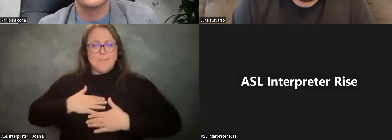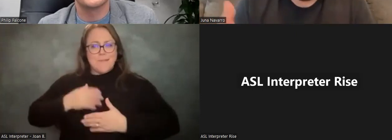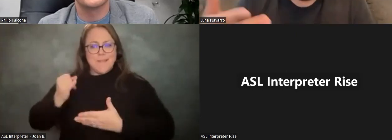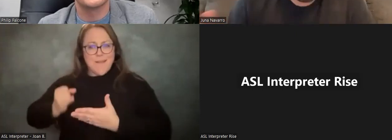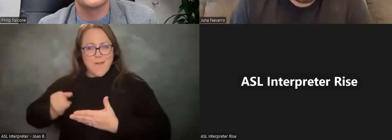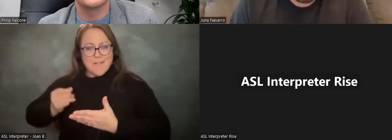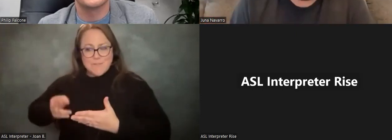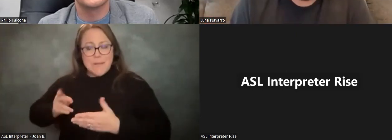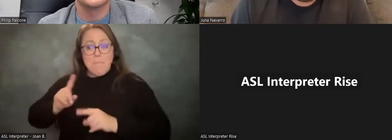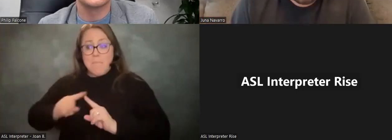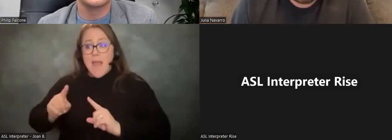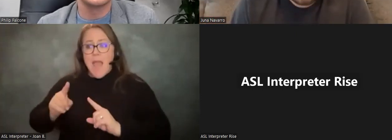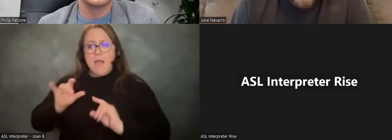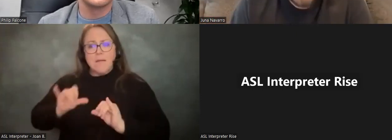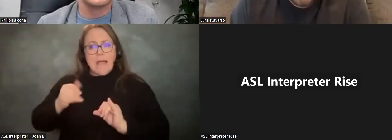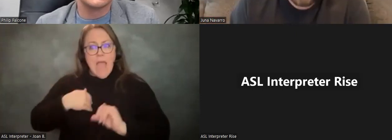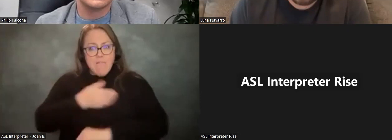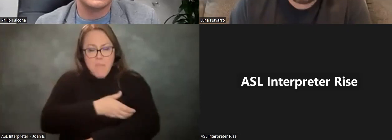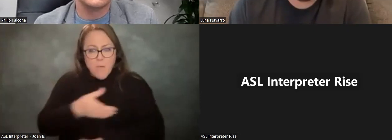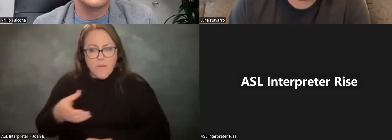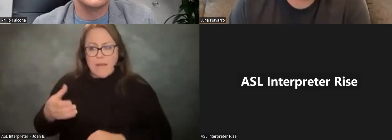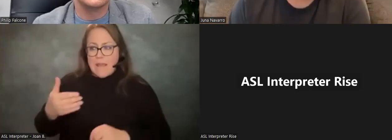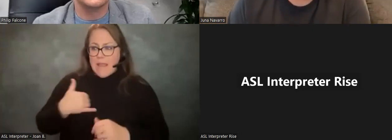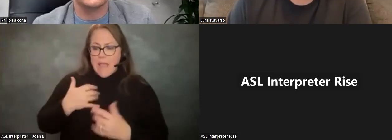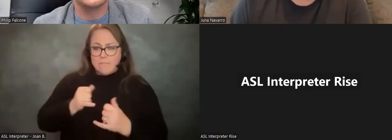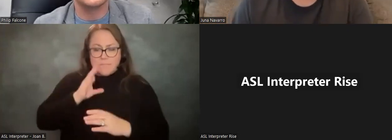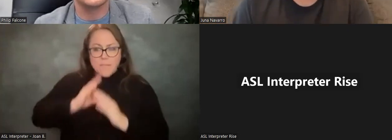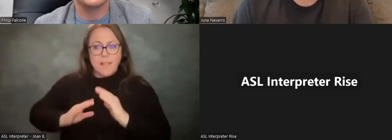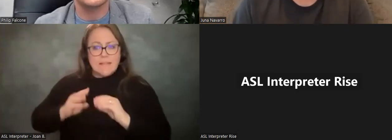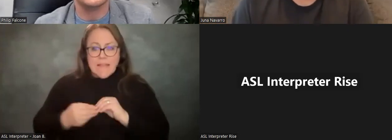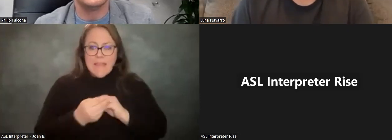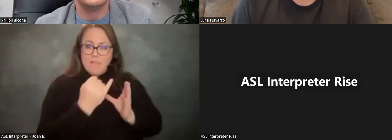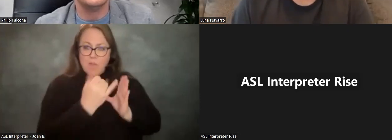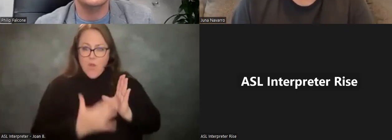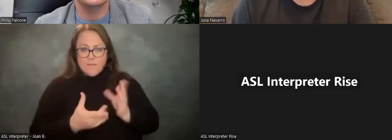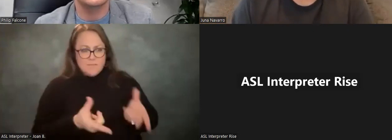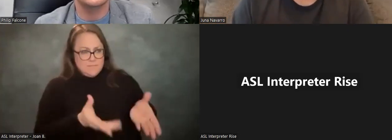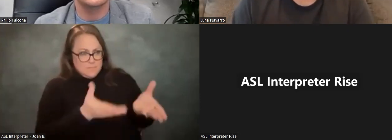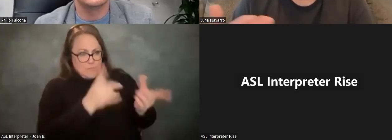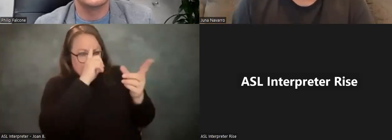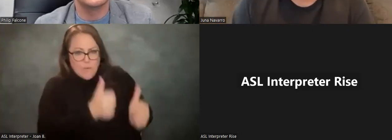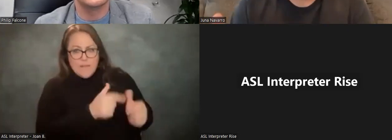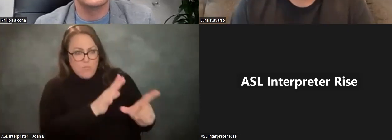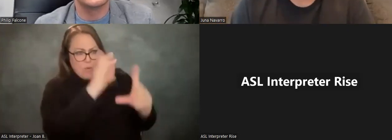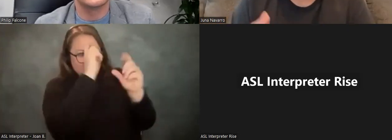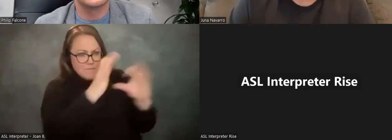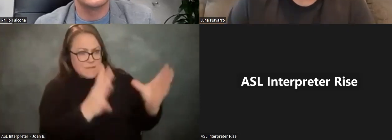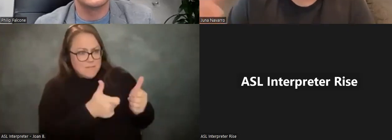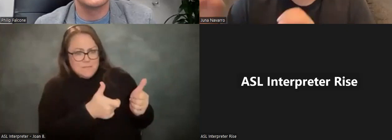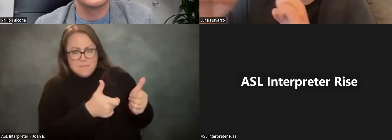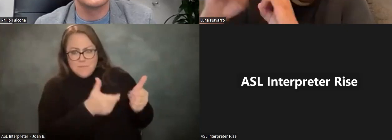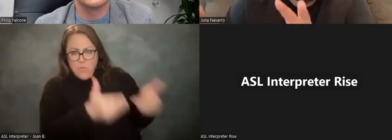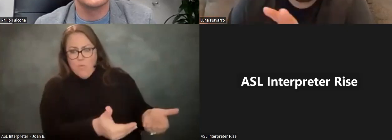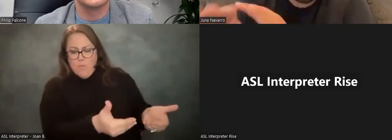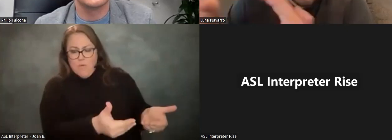also having the humility and also giving a little bit of leadership to the artist to execute the vision that they may have to. So it goes both ways. Obviously, if